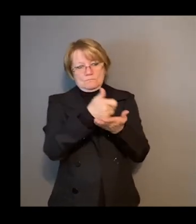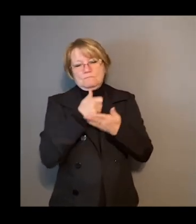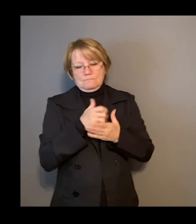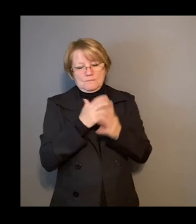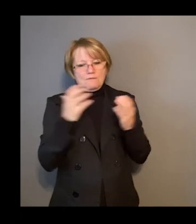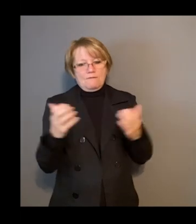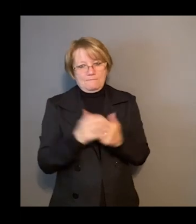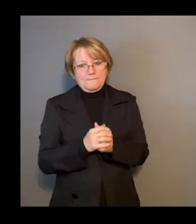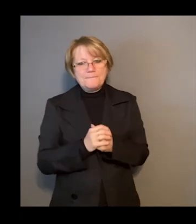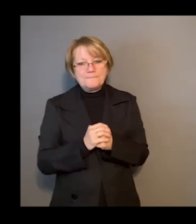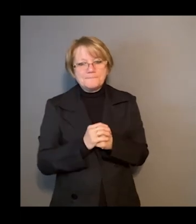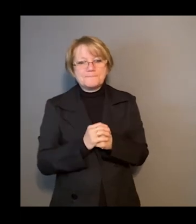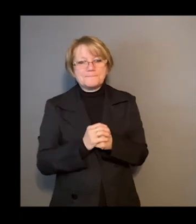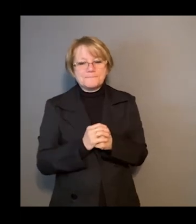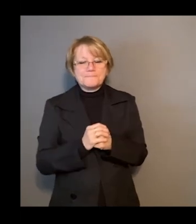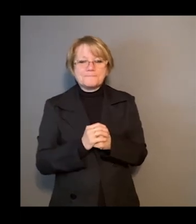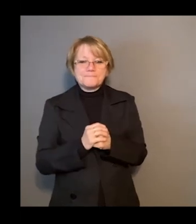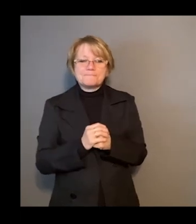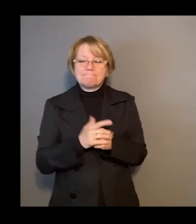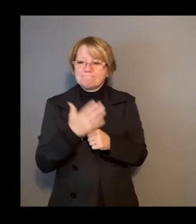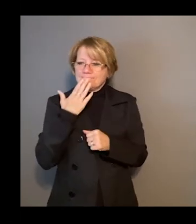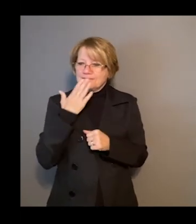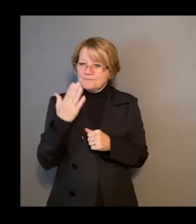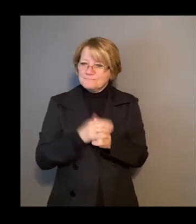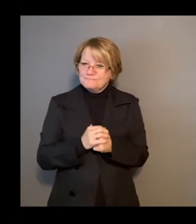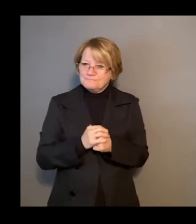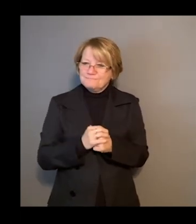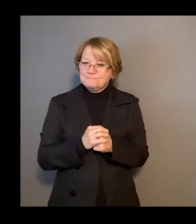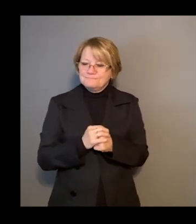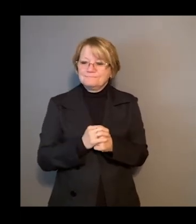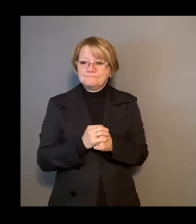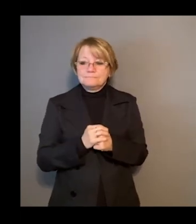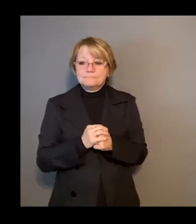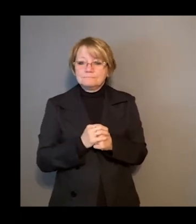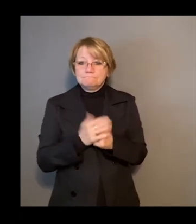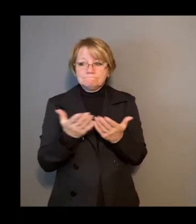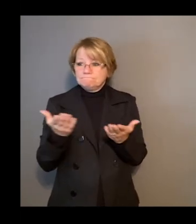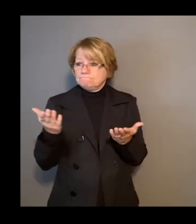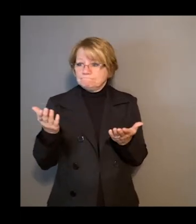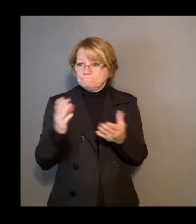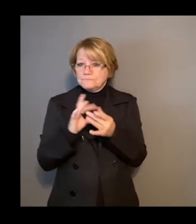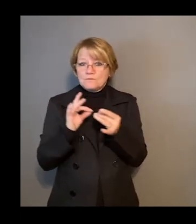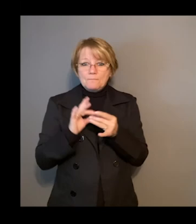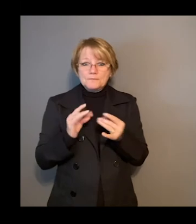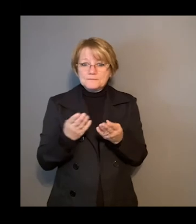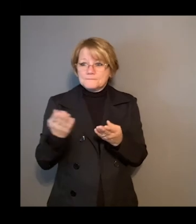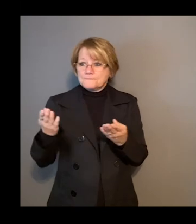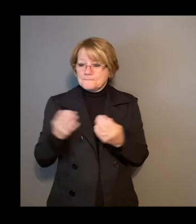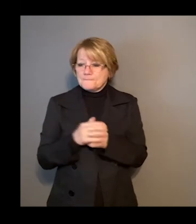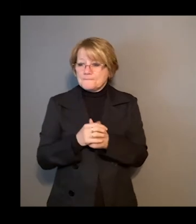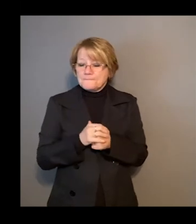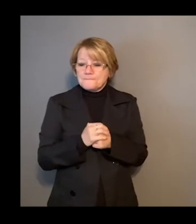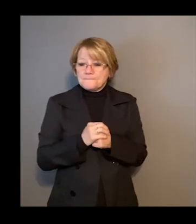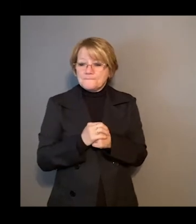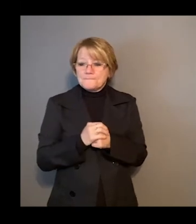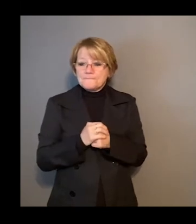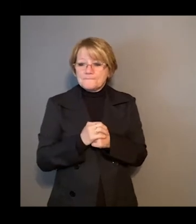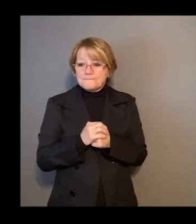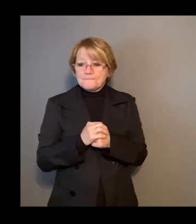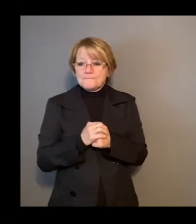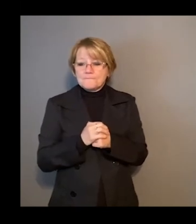Thank you so much. Anybody else would like to chime in? What was it, fear, and what got rid of that